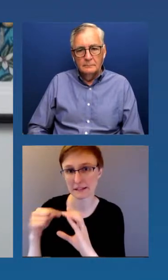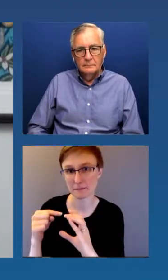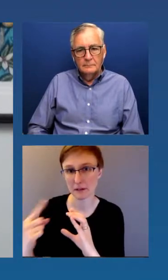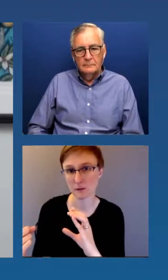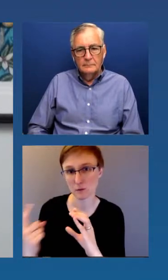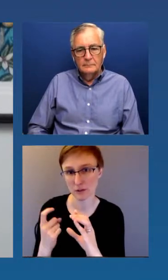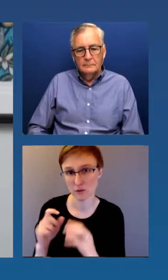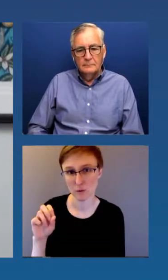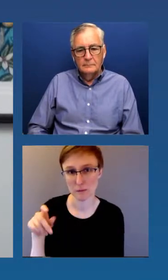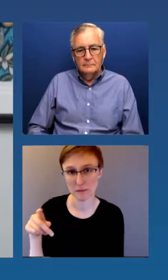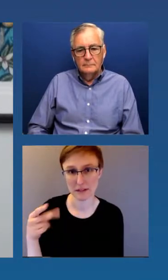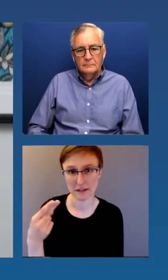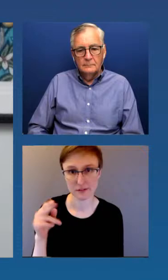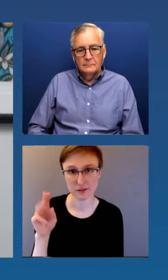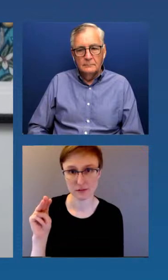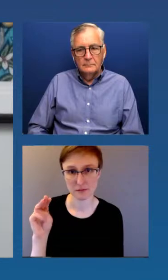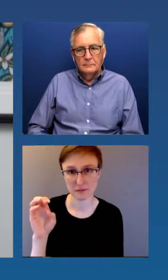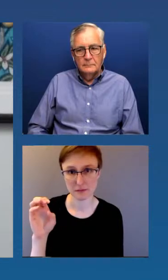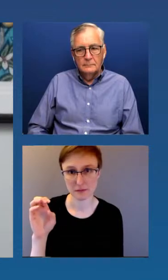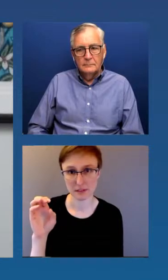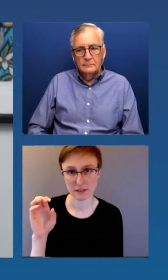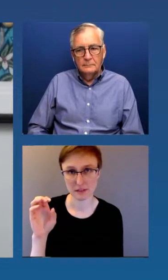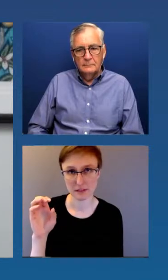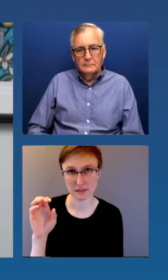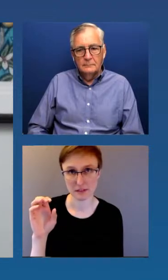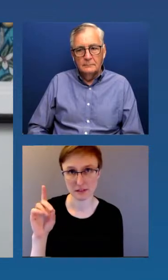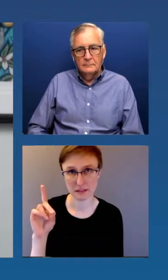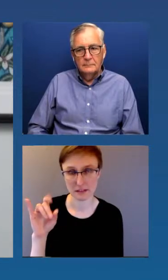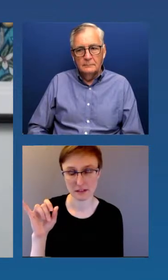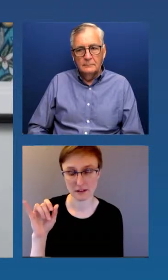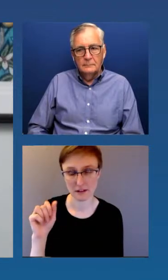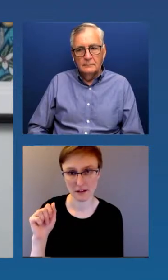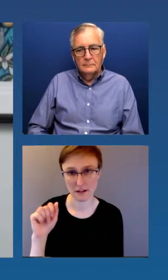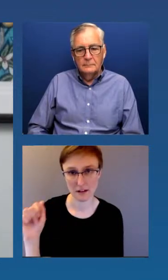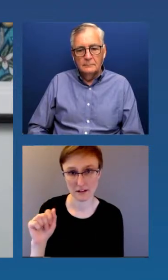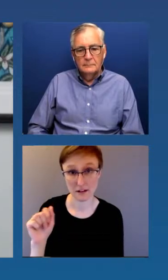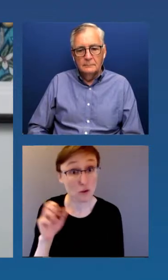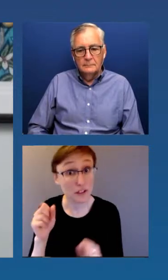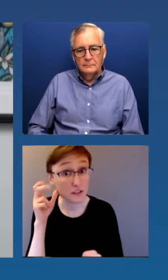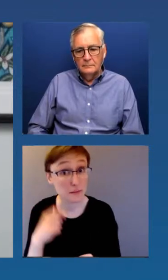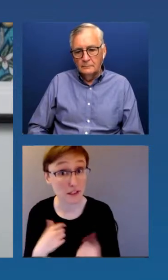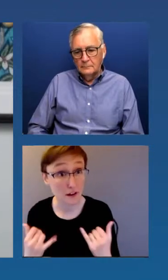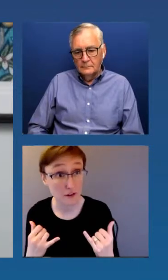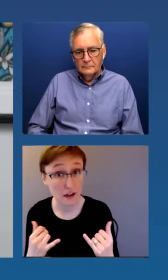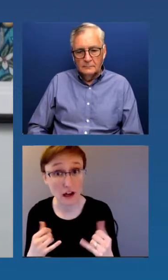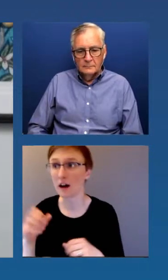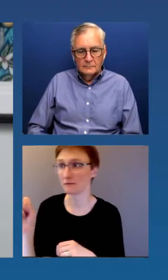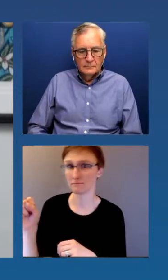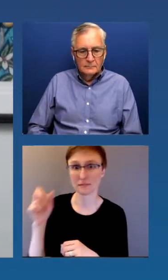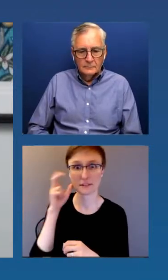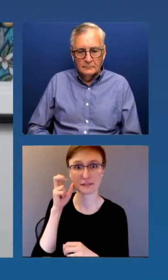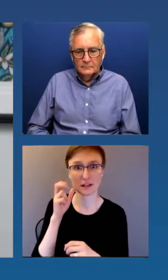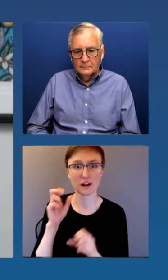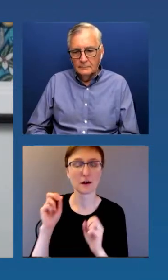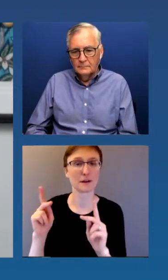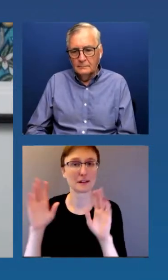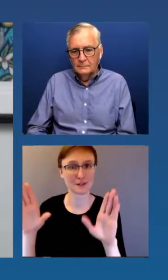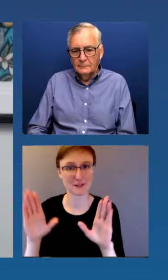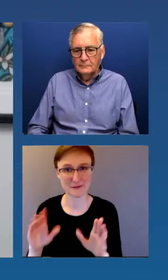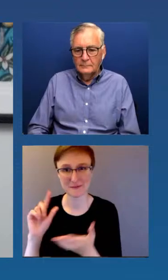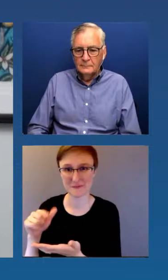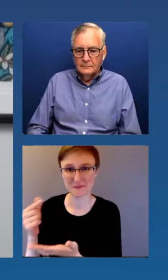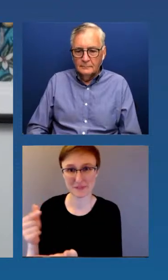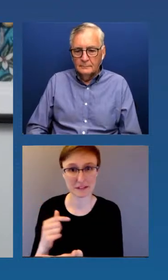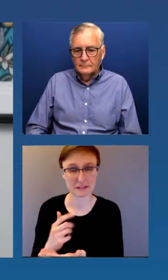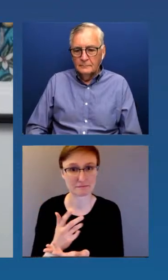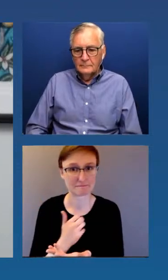at ophmedia.com or at ottawa.ca, sorry. Can you hear me now? Yes, we can hear you Oh, okay, now. Great. Go ahead. Apparently I just